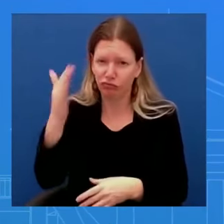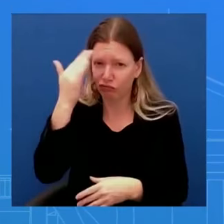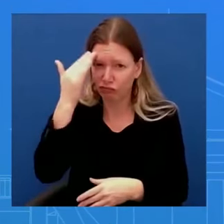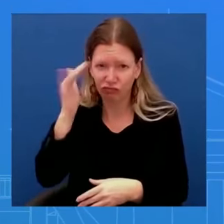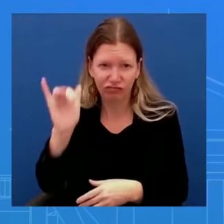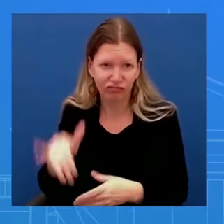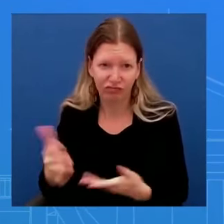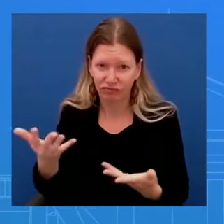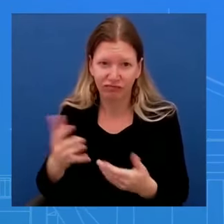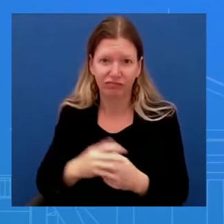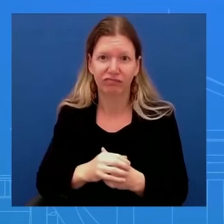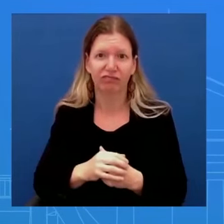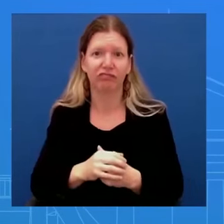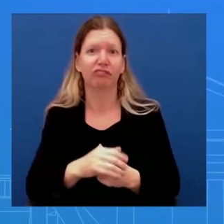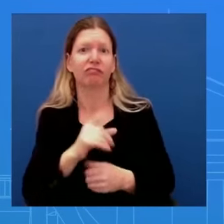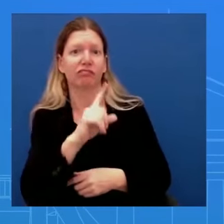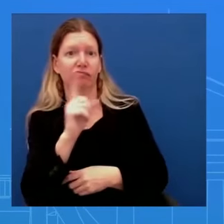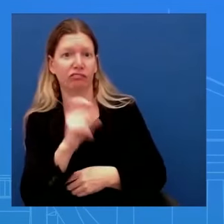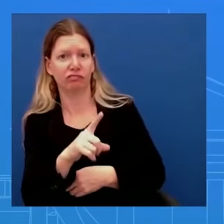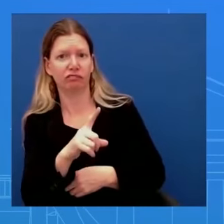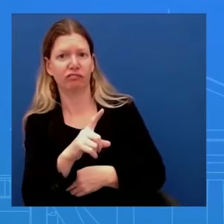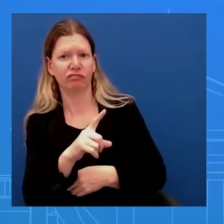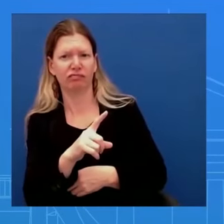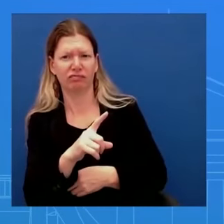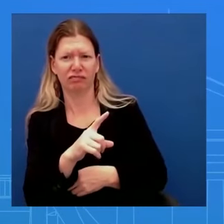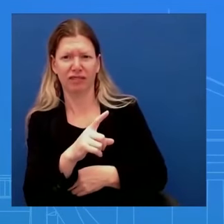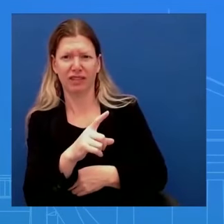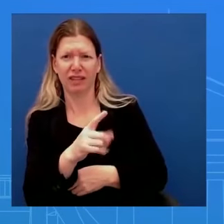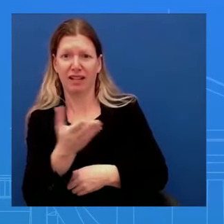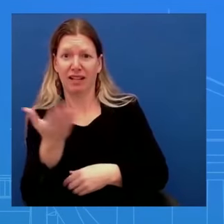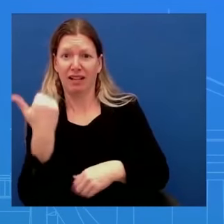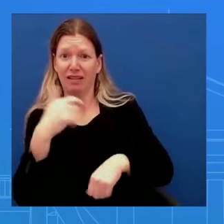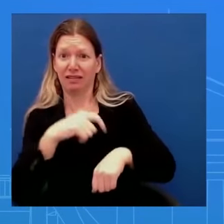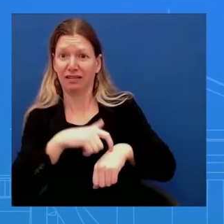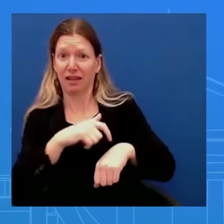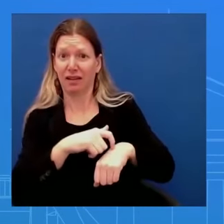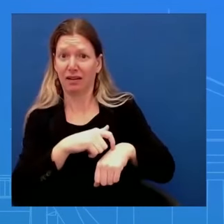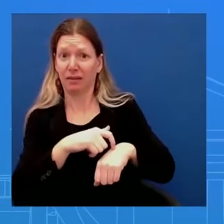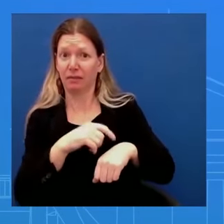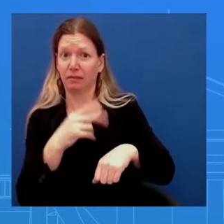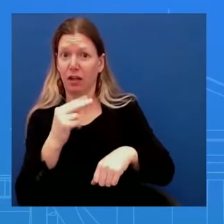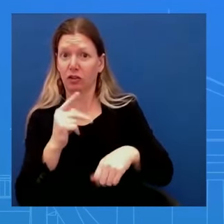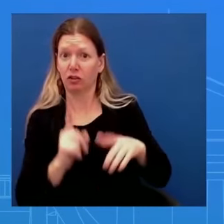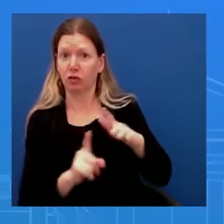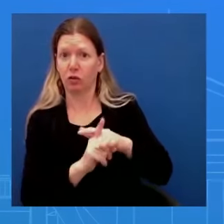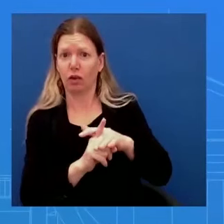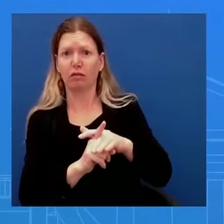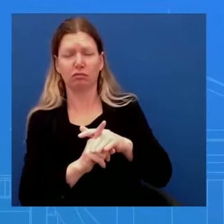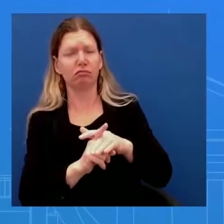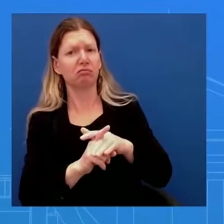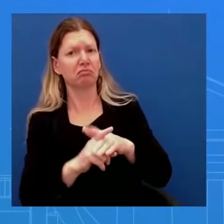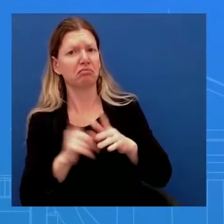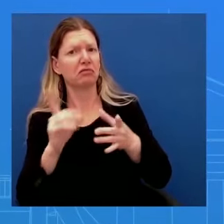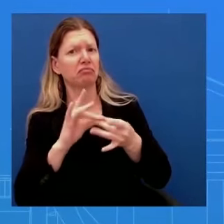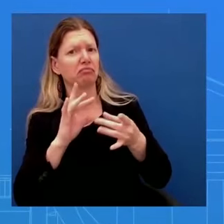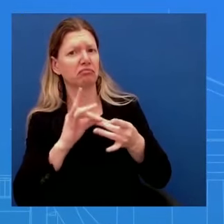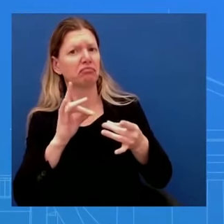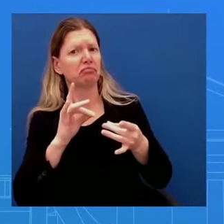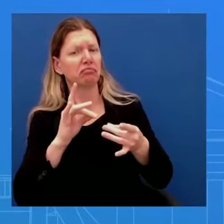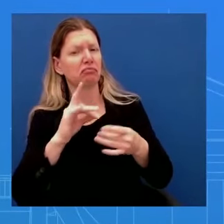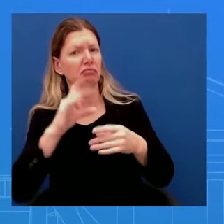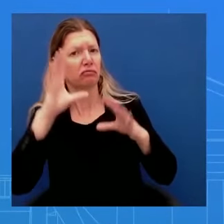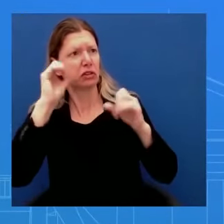said the president was certainly familiar with what his son was going to say. I did say that, and here's so and what I'm saying today. That